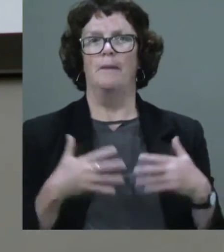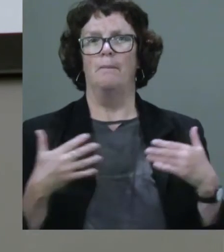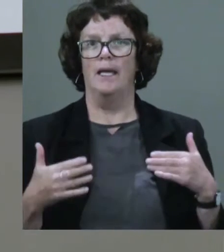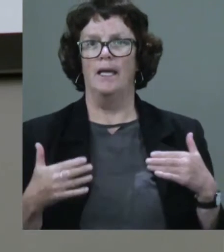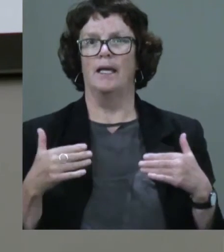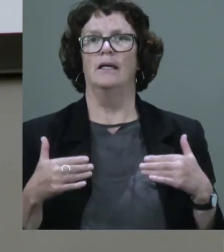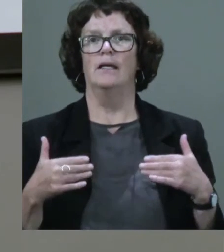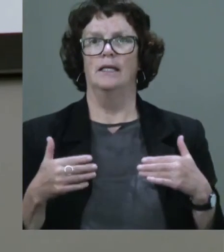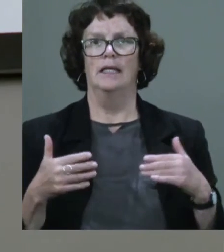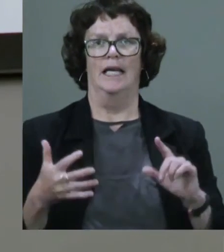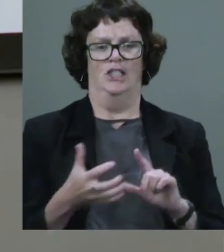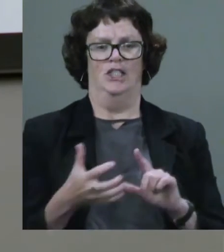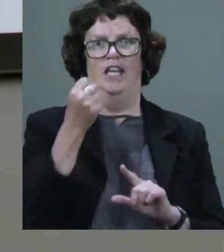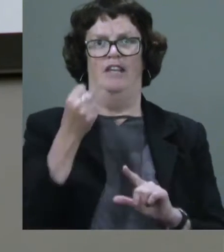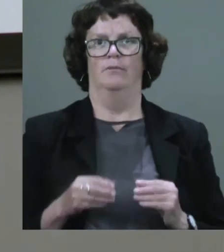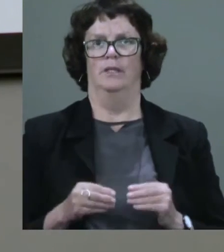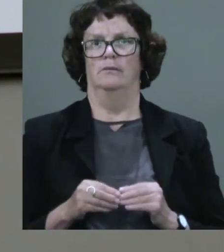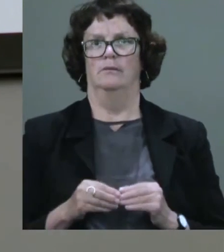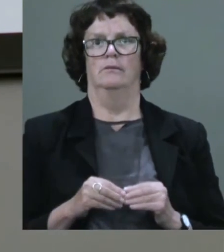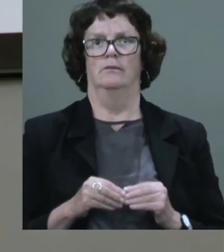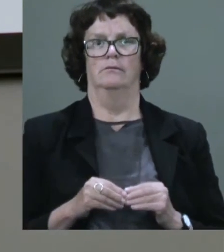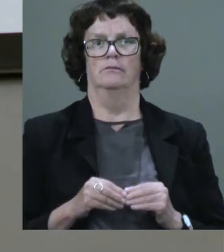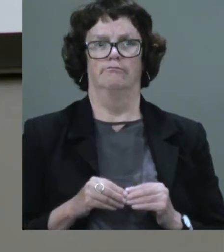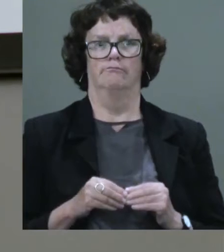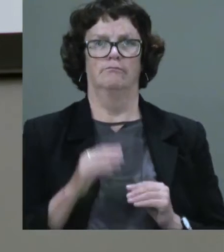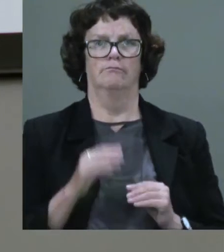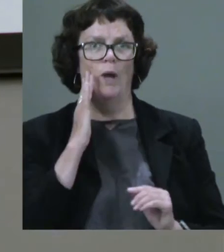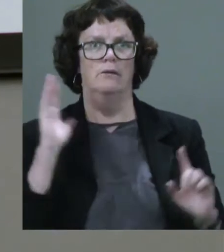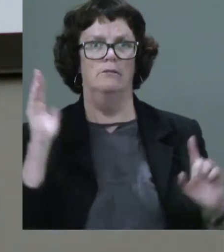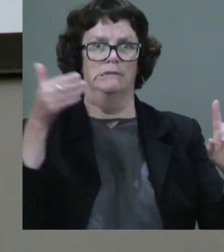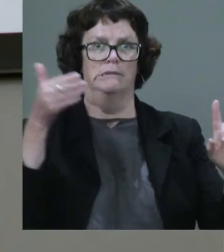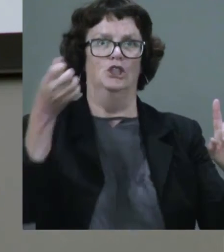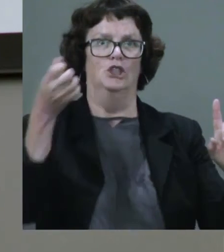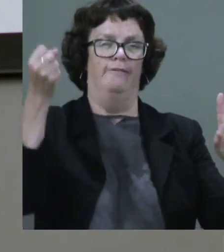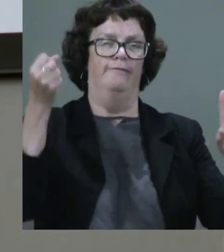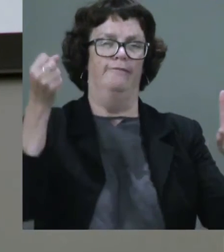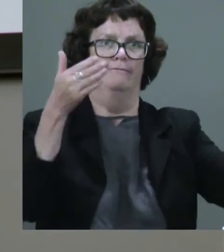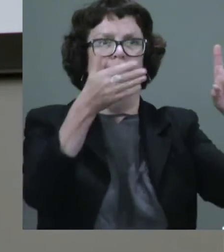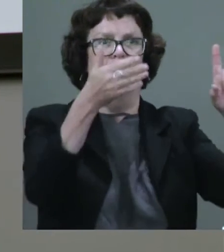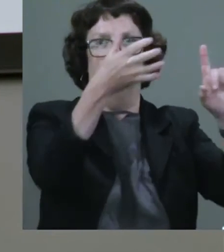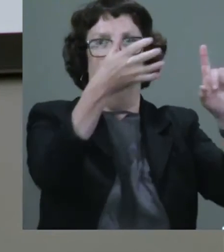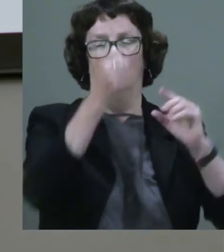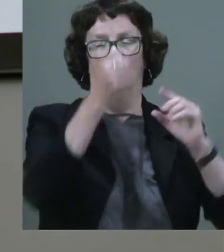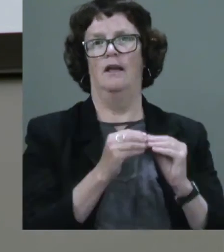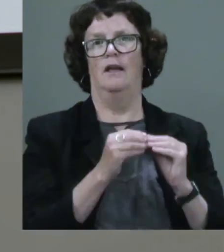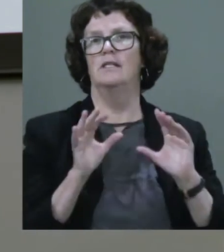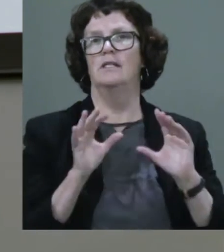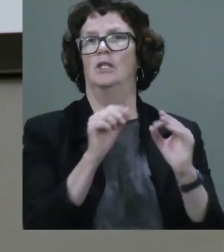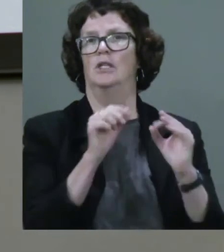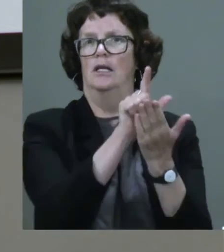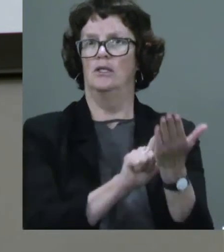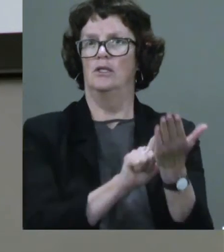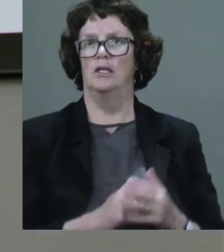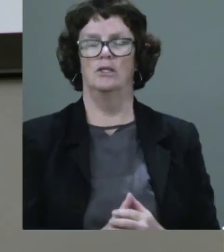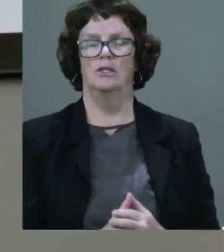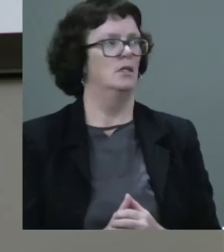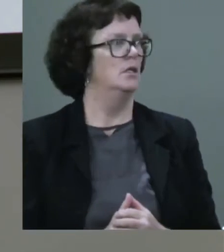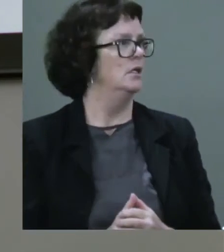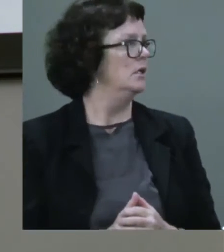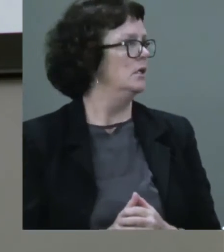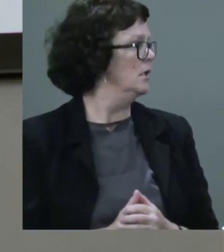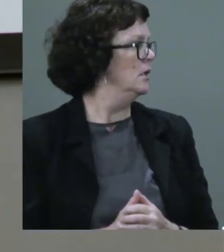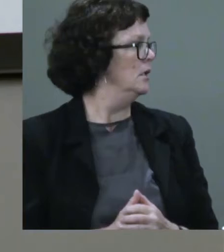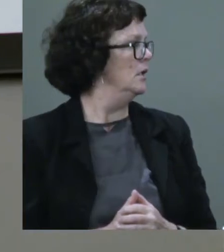advocacy, particularly some of those that the legislative milestones that we've mentioned might not have been